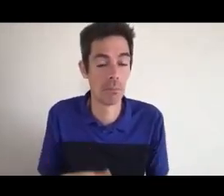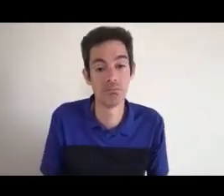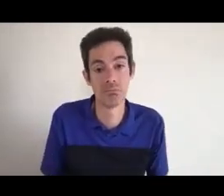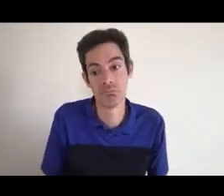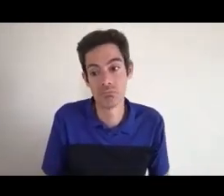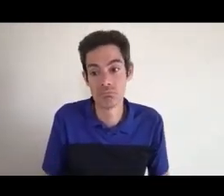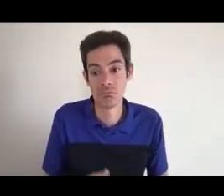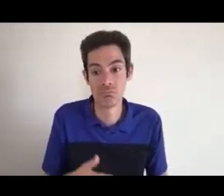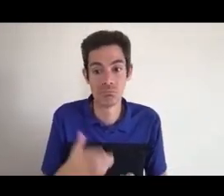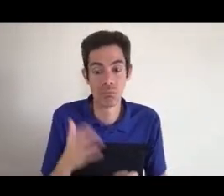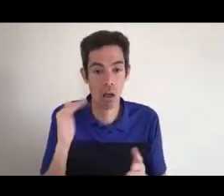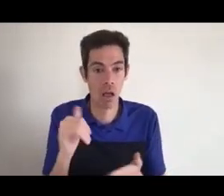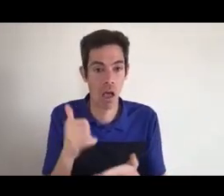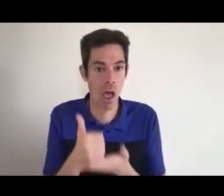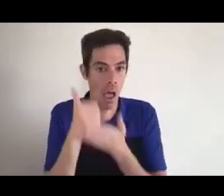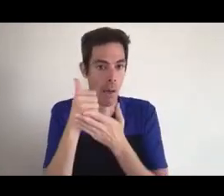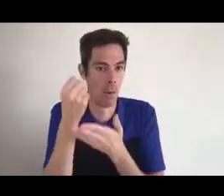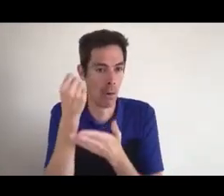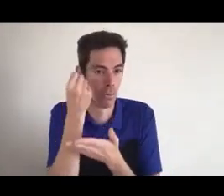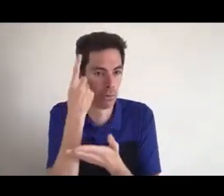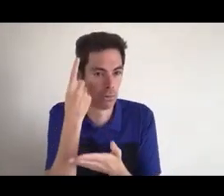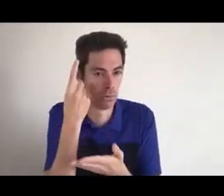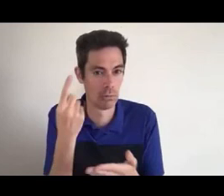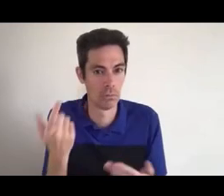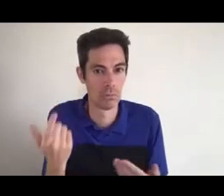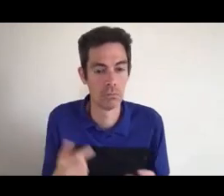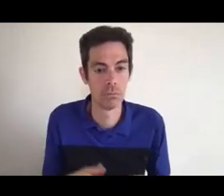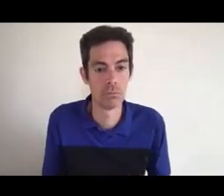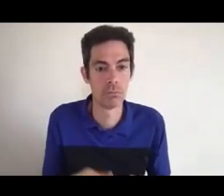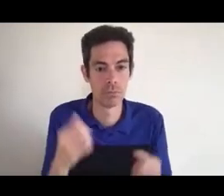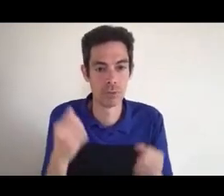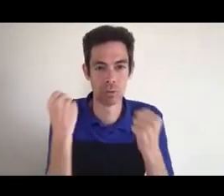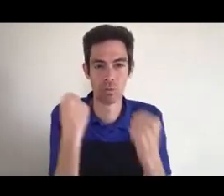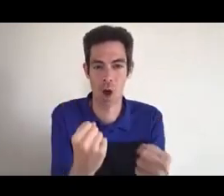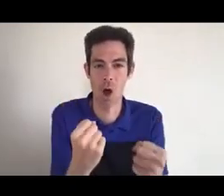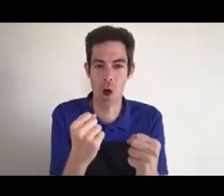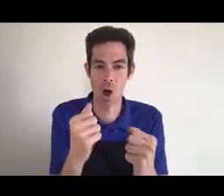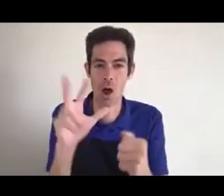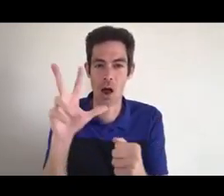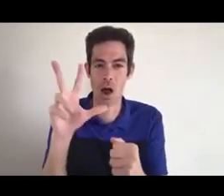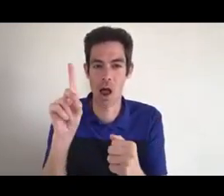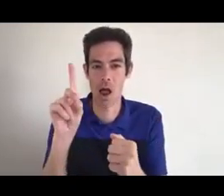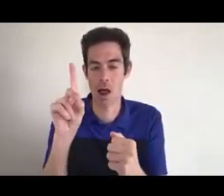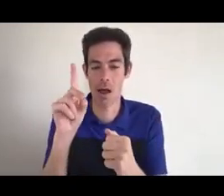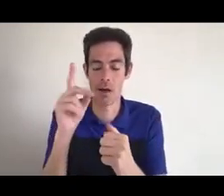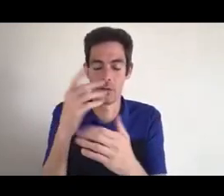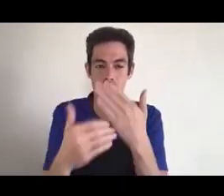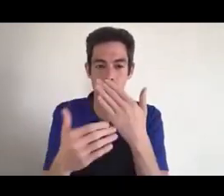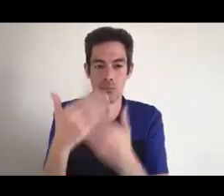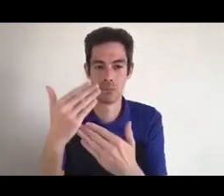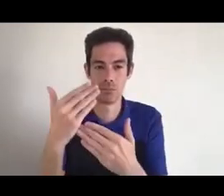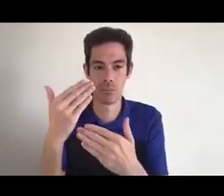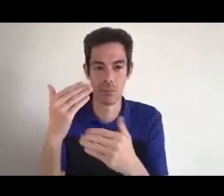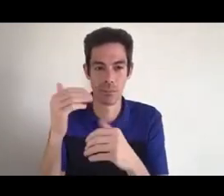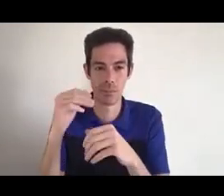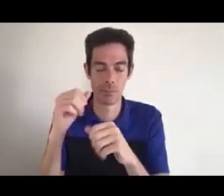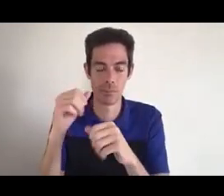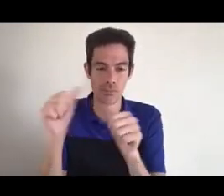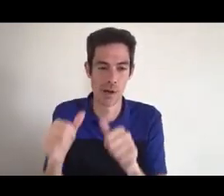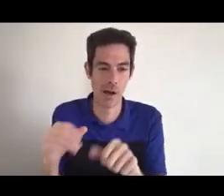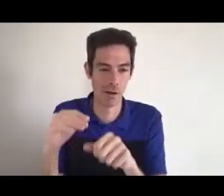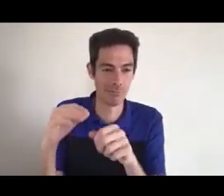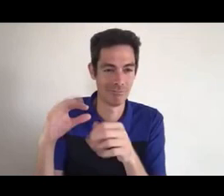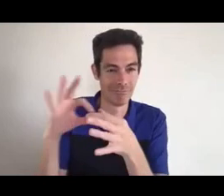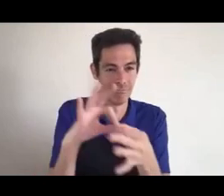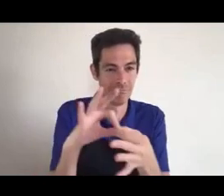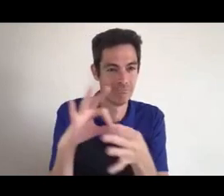word, and they may be able to understand the concept better. It may help them to understand better. And using the